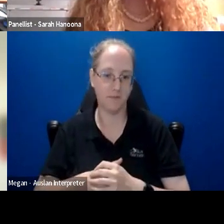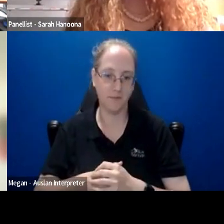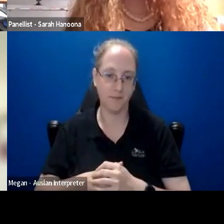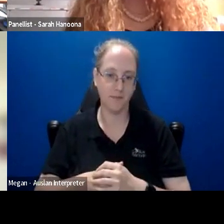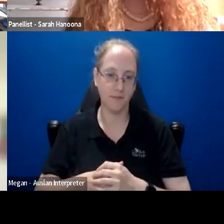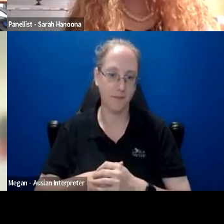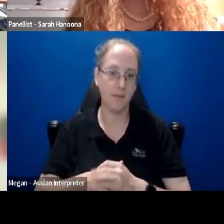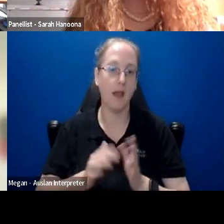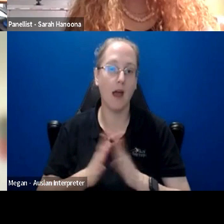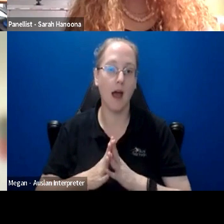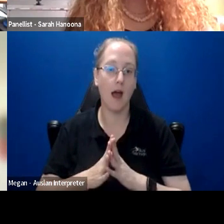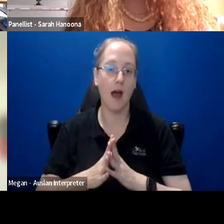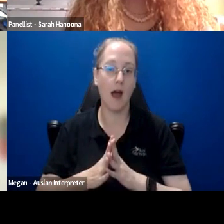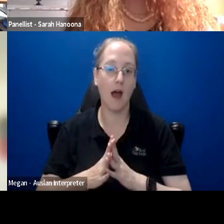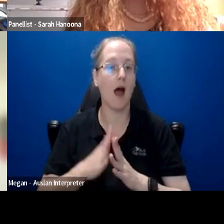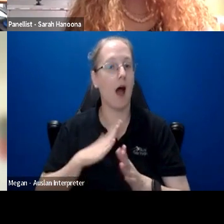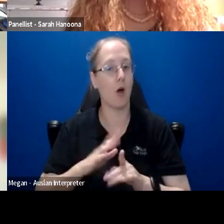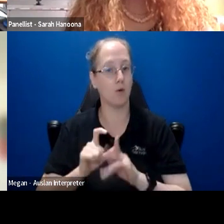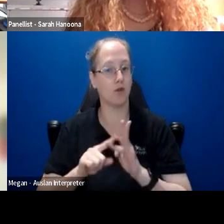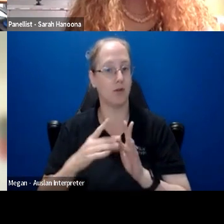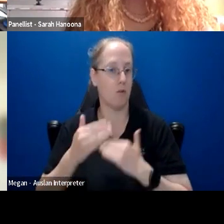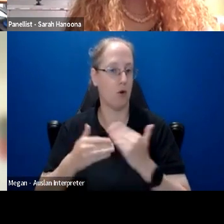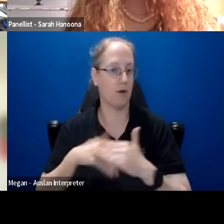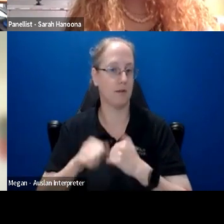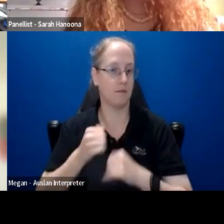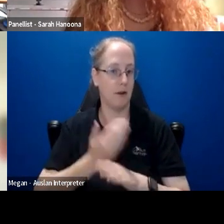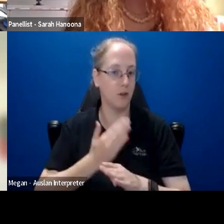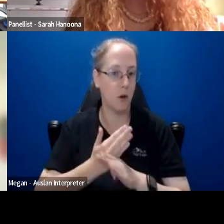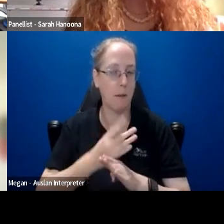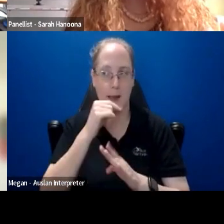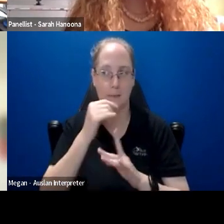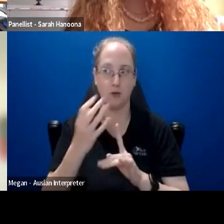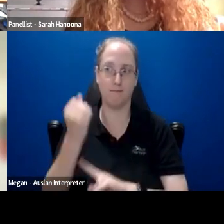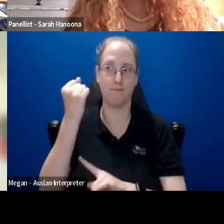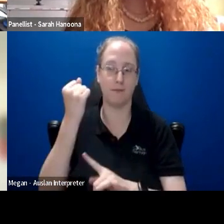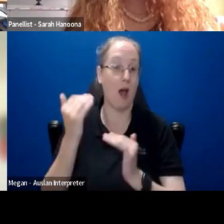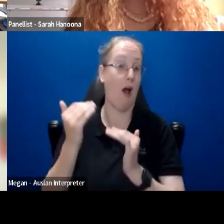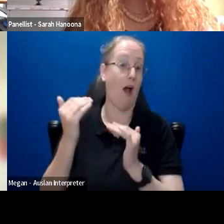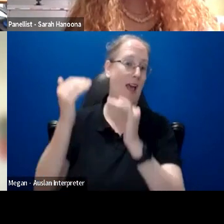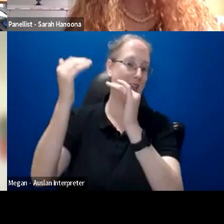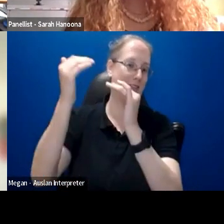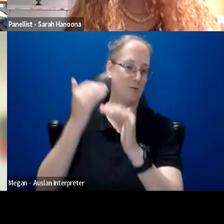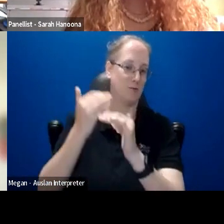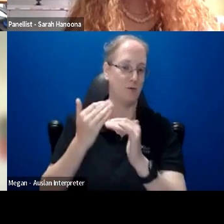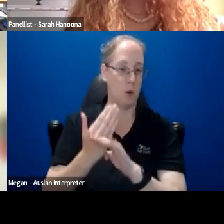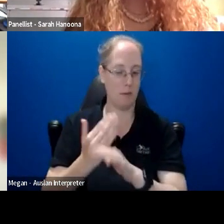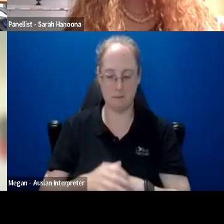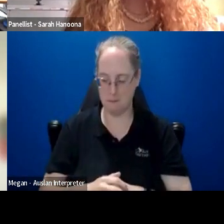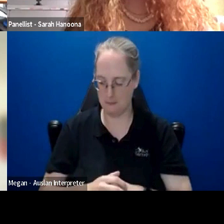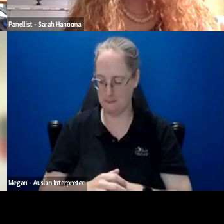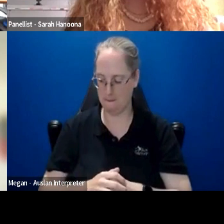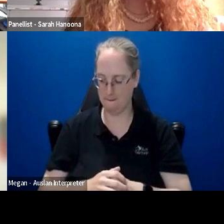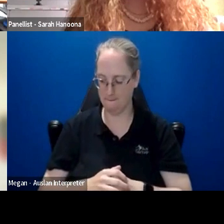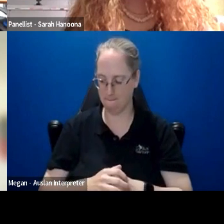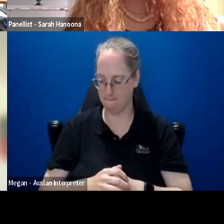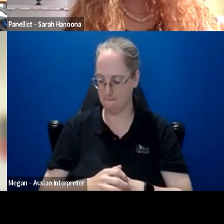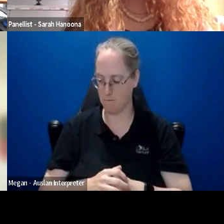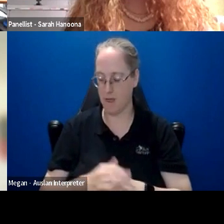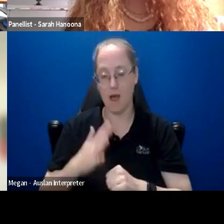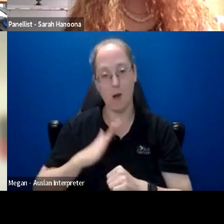And I'd like to see some progress in my job and be able to get a higher level job. And I'd like